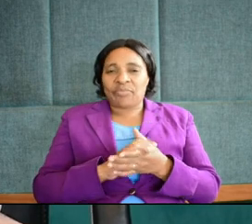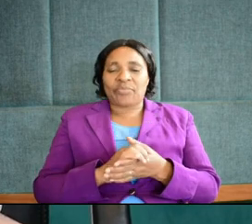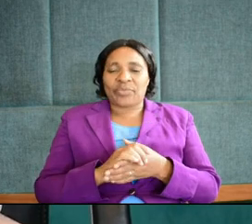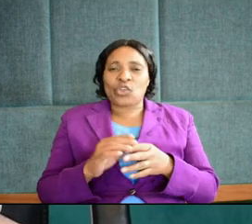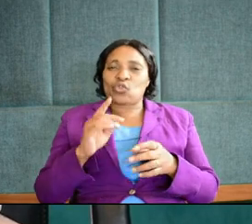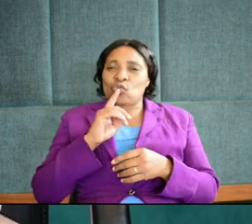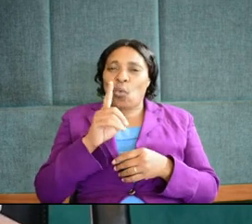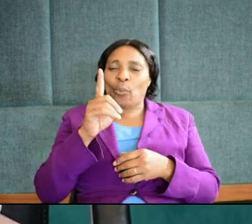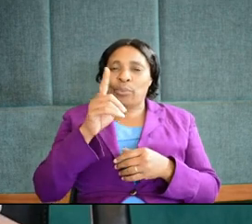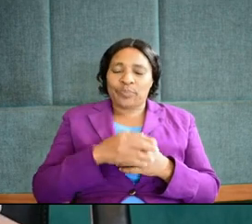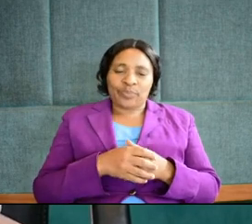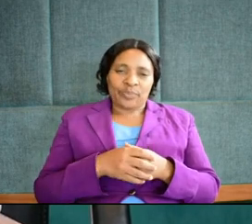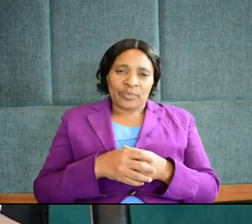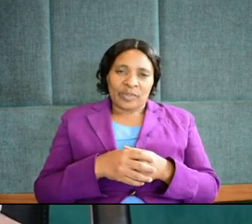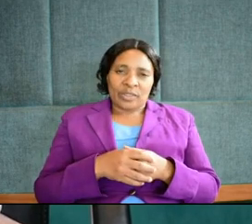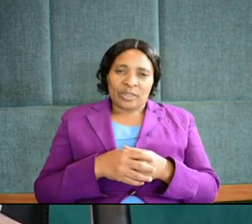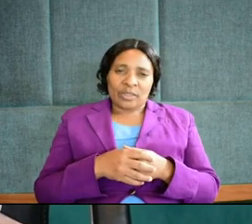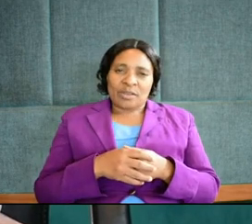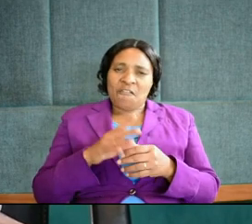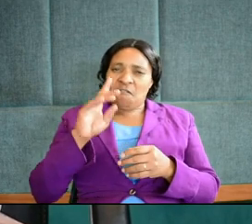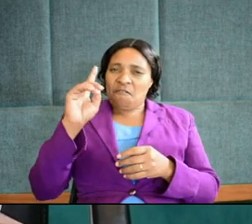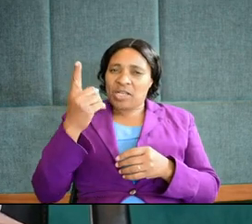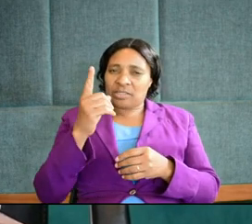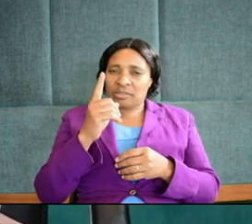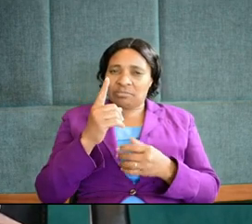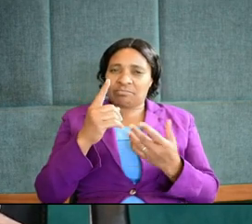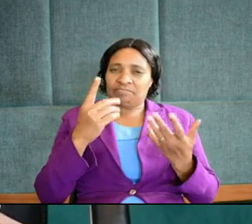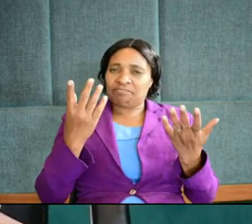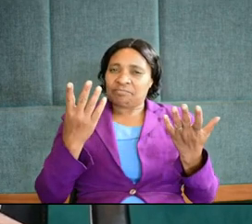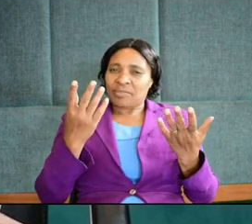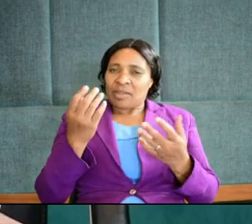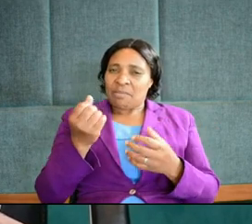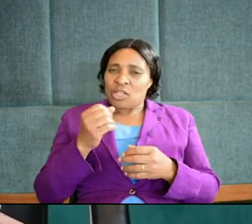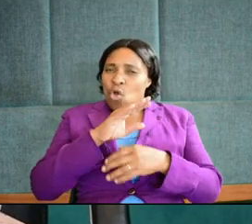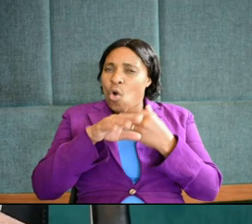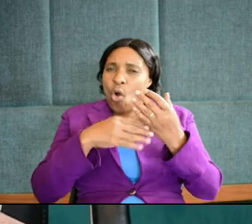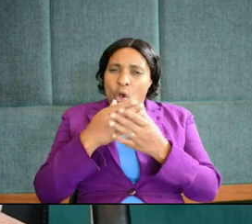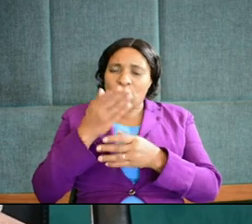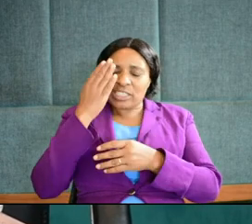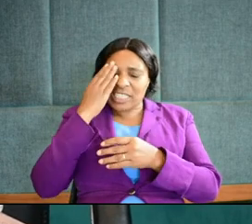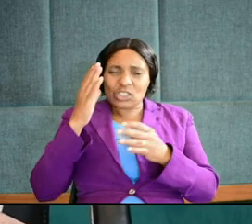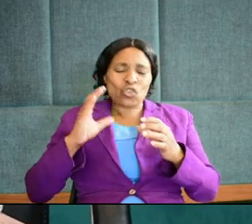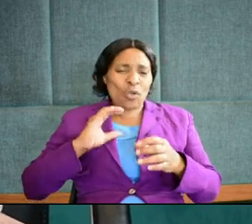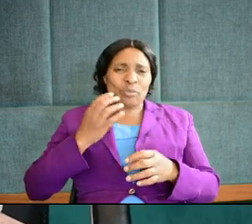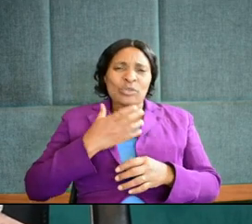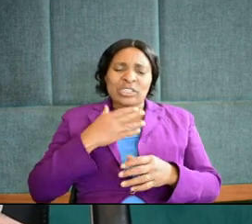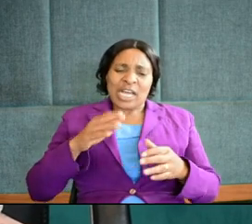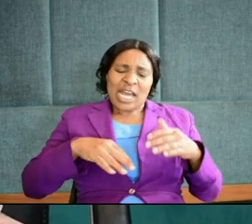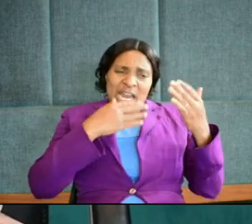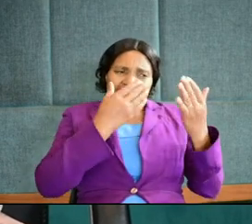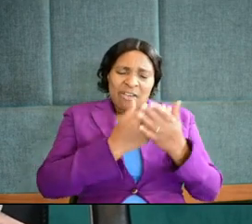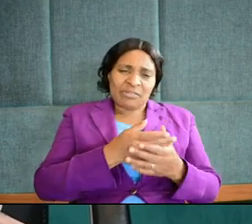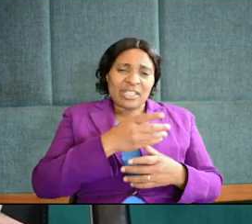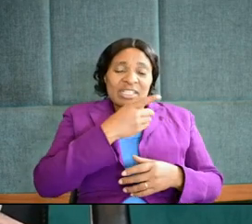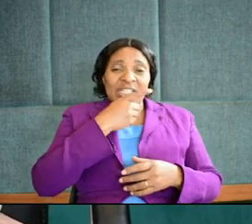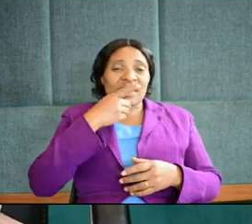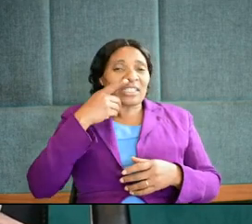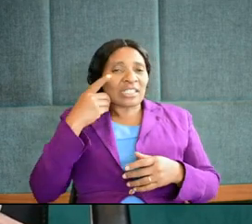So in the first month, the whole Israelite community arrived at the desert of